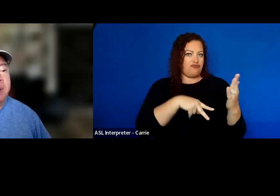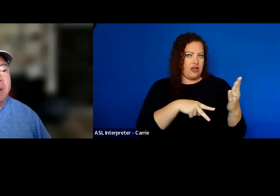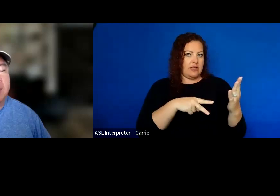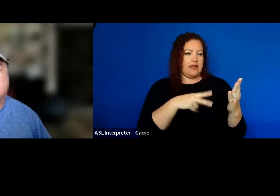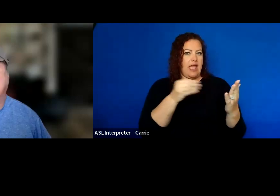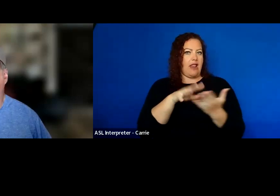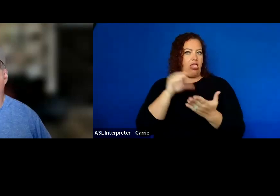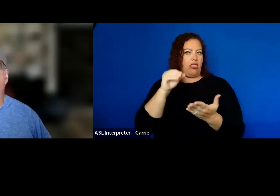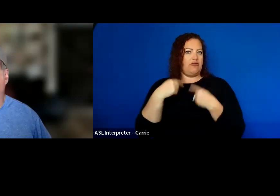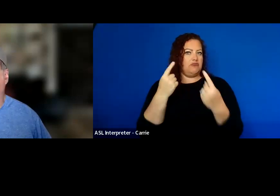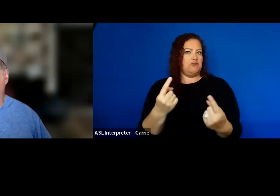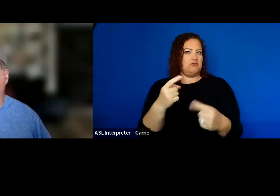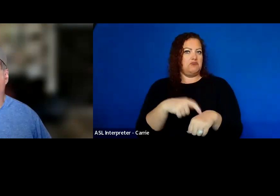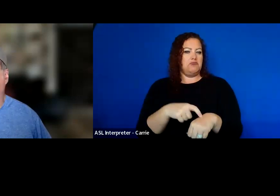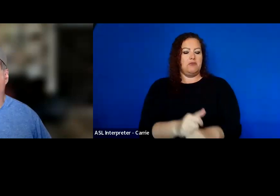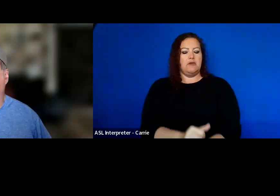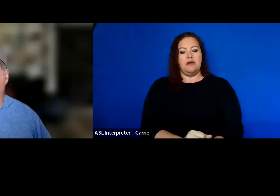time.